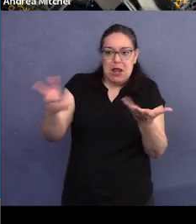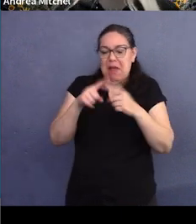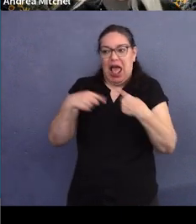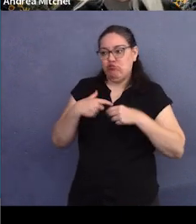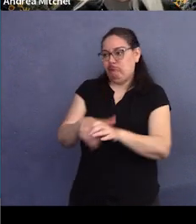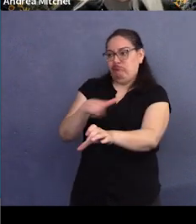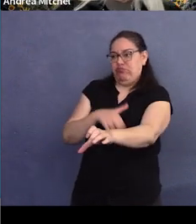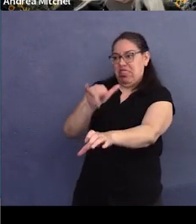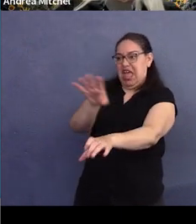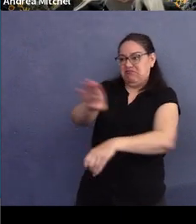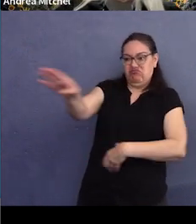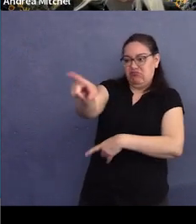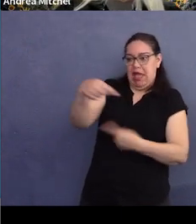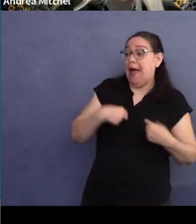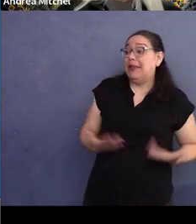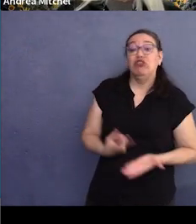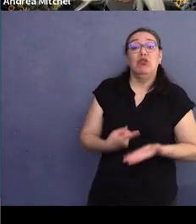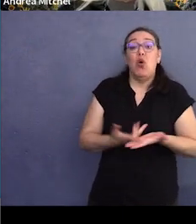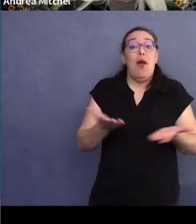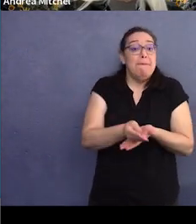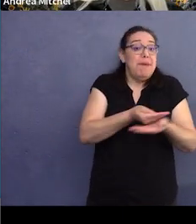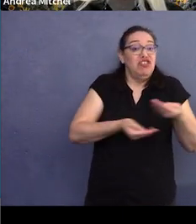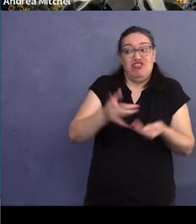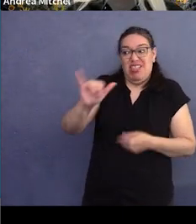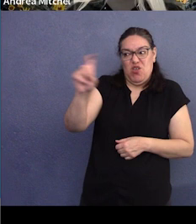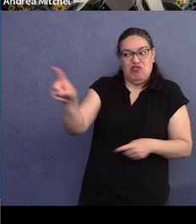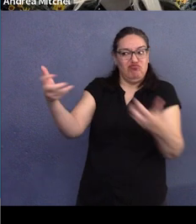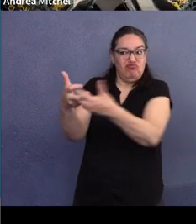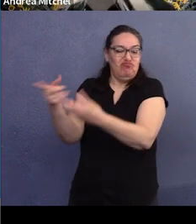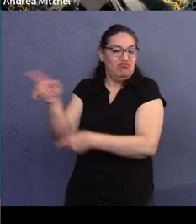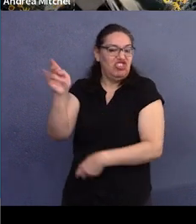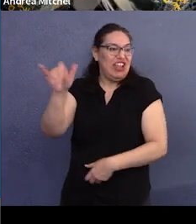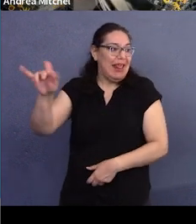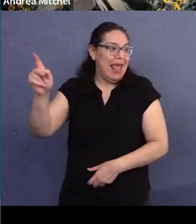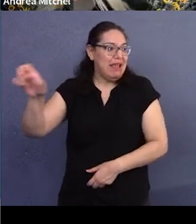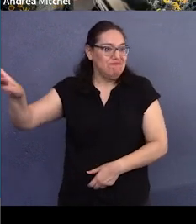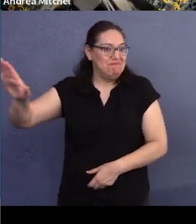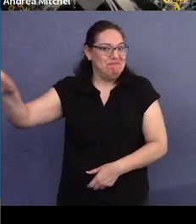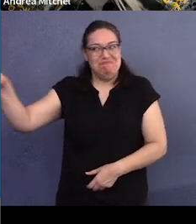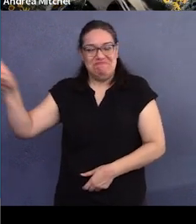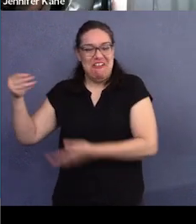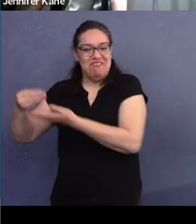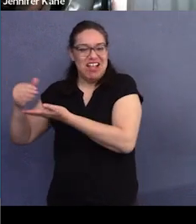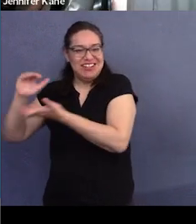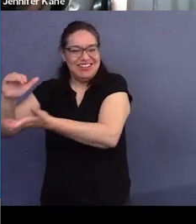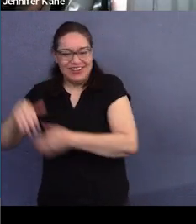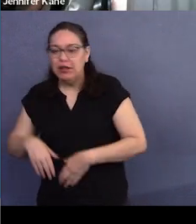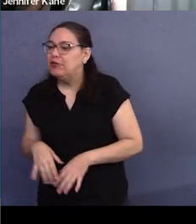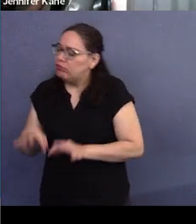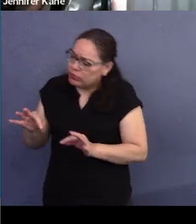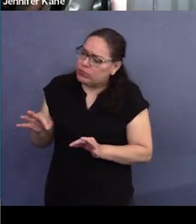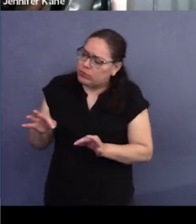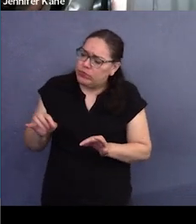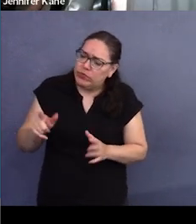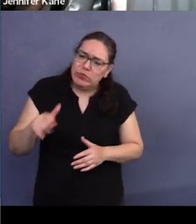budgeting, and there you go. That's a Jenny Kane question to ask the the funders there. Yeah, I mean, it's a good